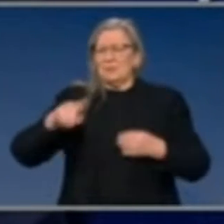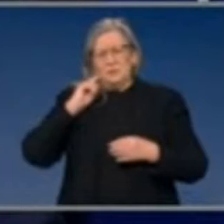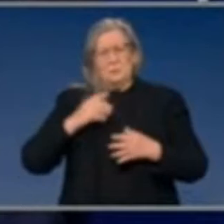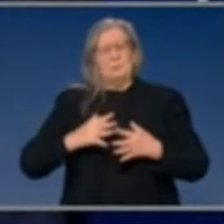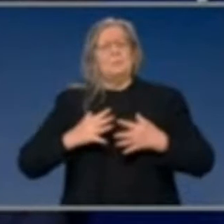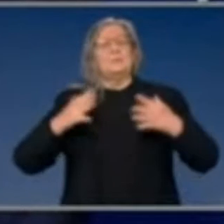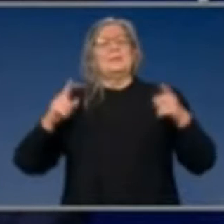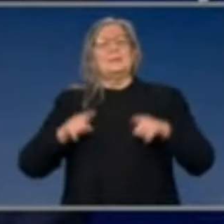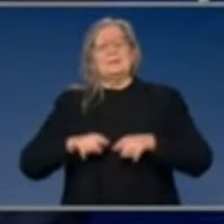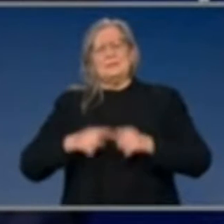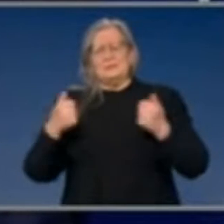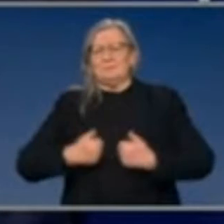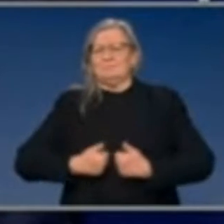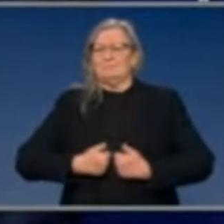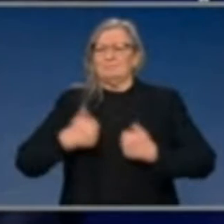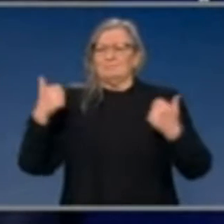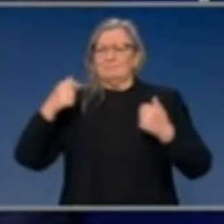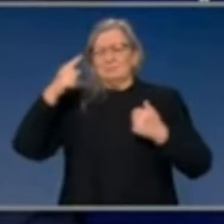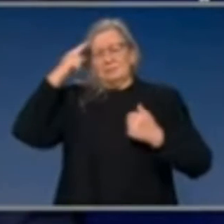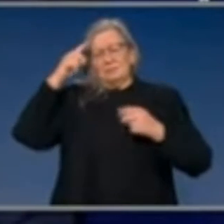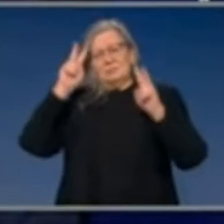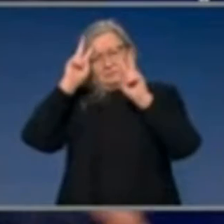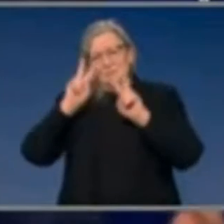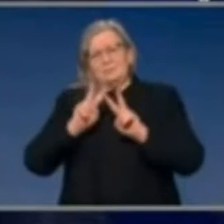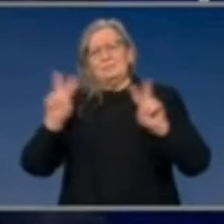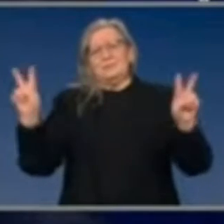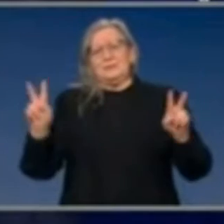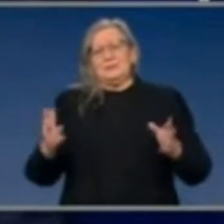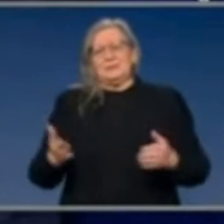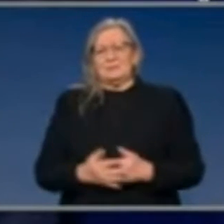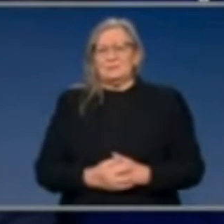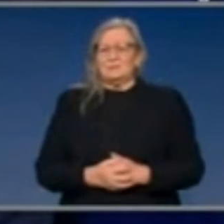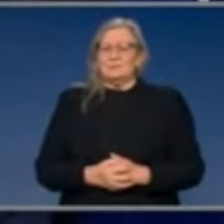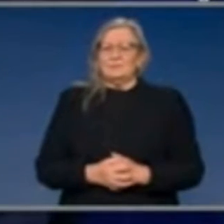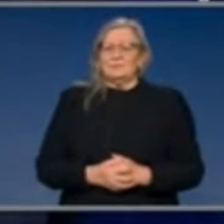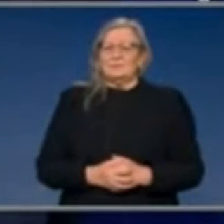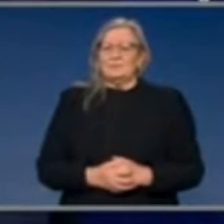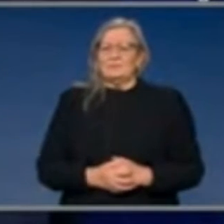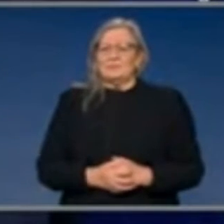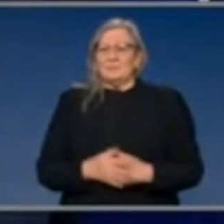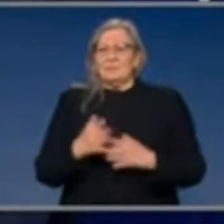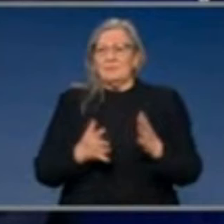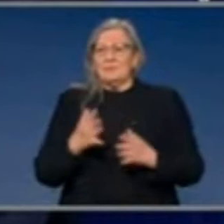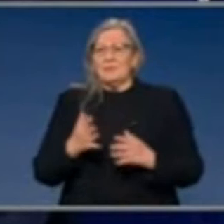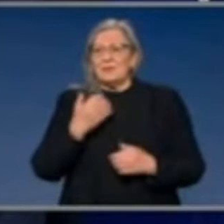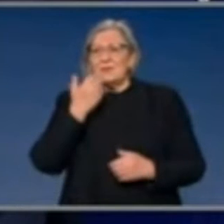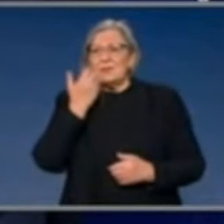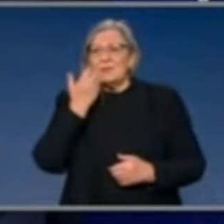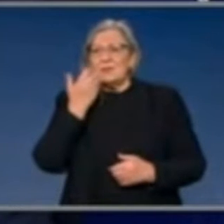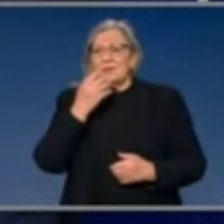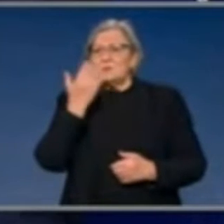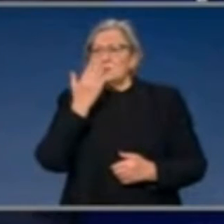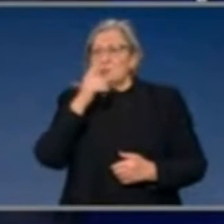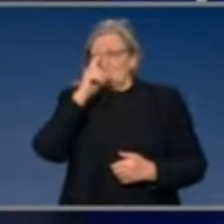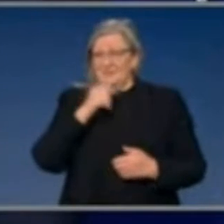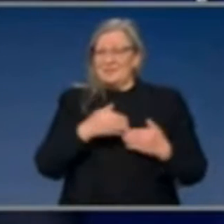of providing that peace of mind and ensuring that schools can again be reopened and ensuring that